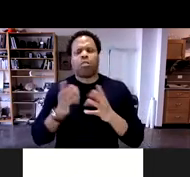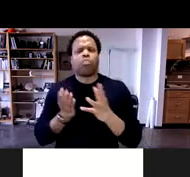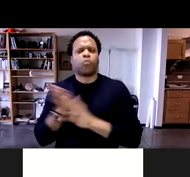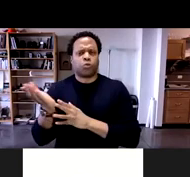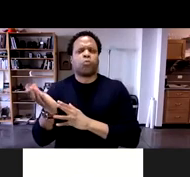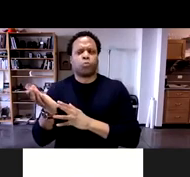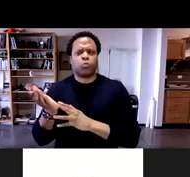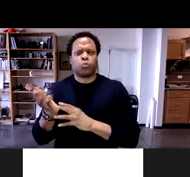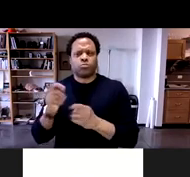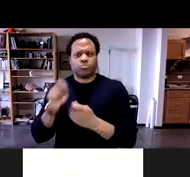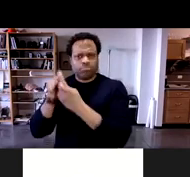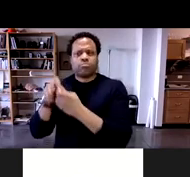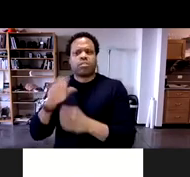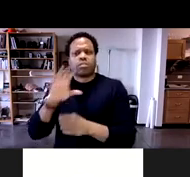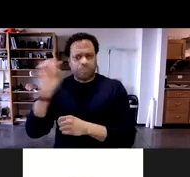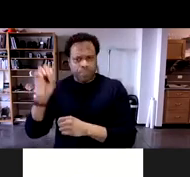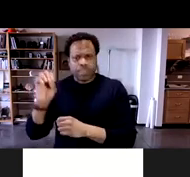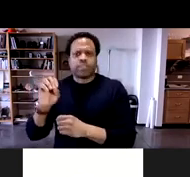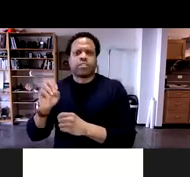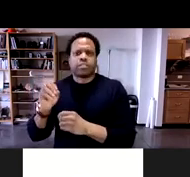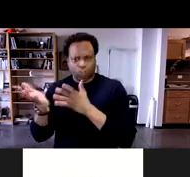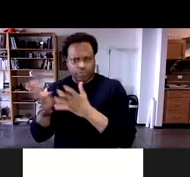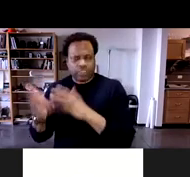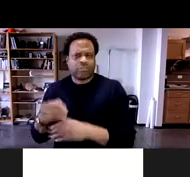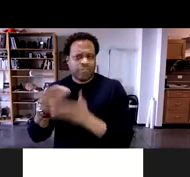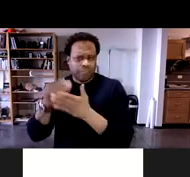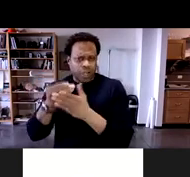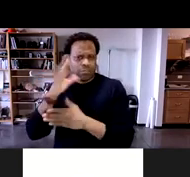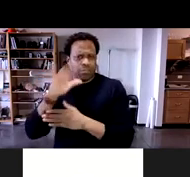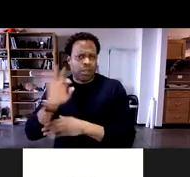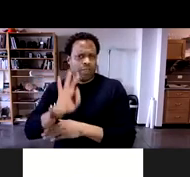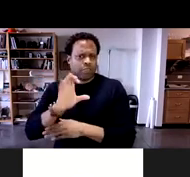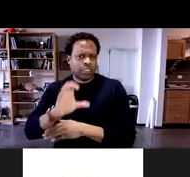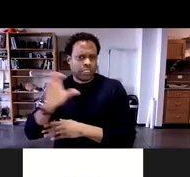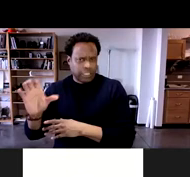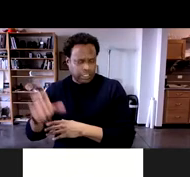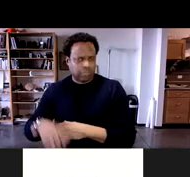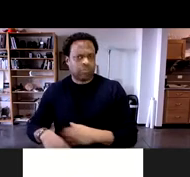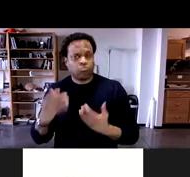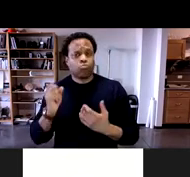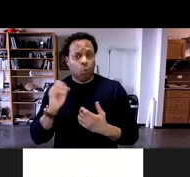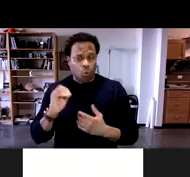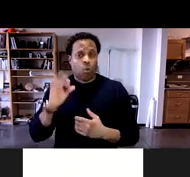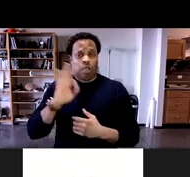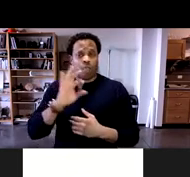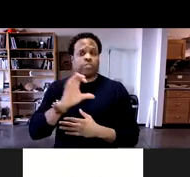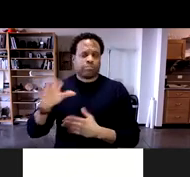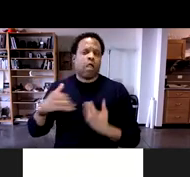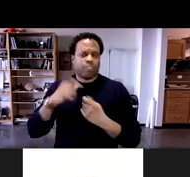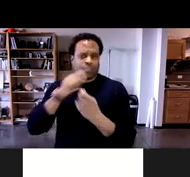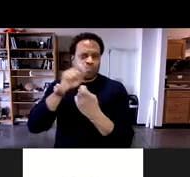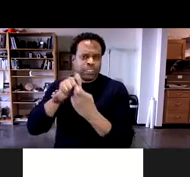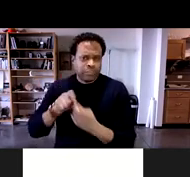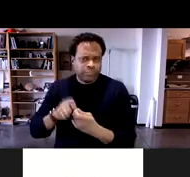camera. The interpreter is voicing what I'm saying, that sort of deal. And that is provided through one specific company. It's funded by